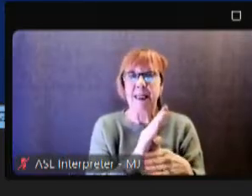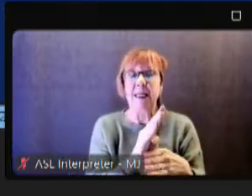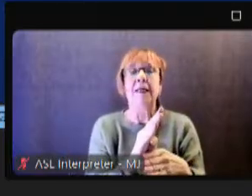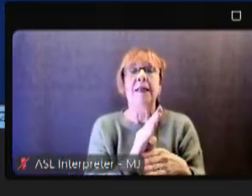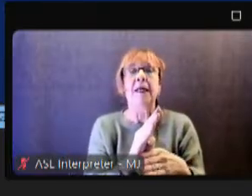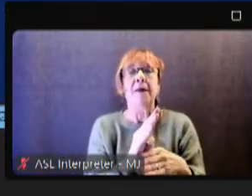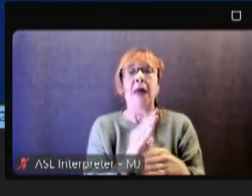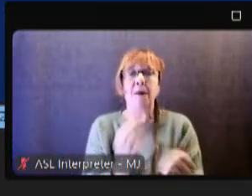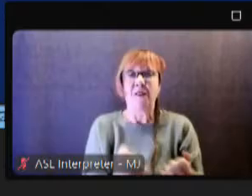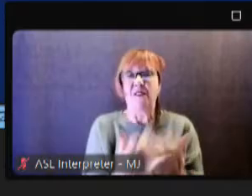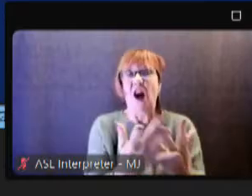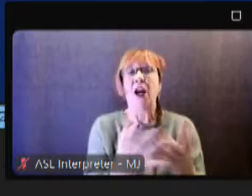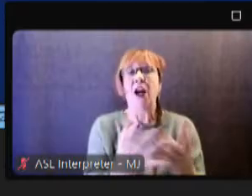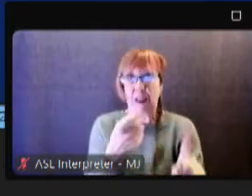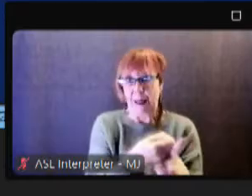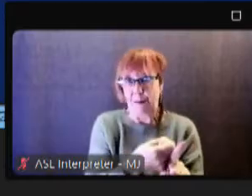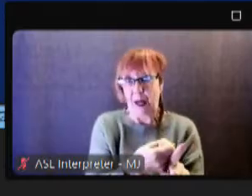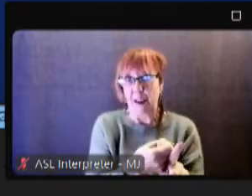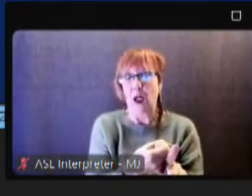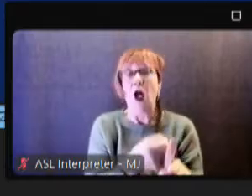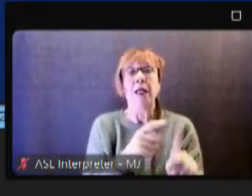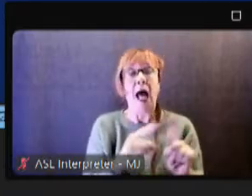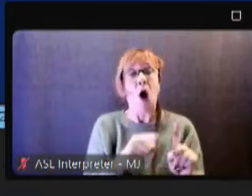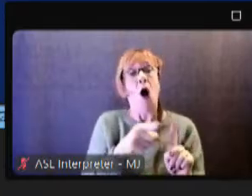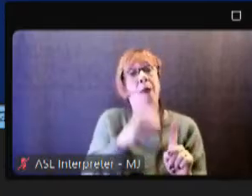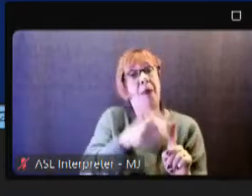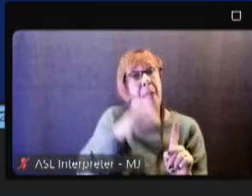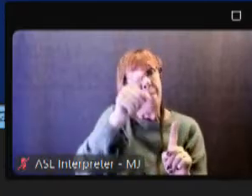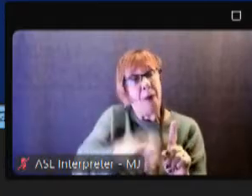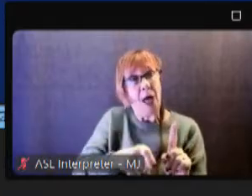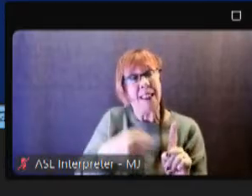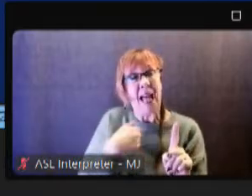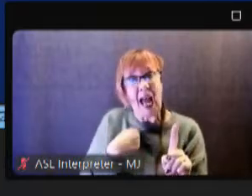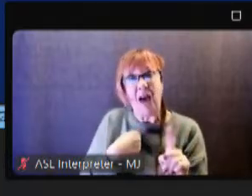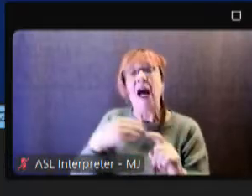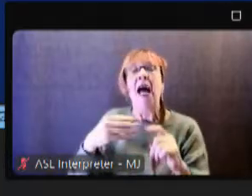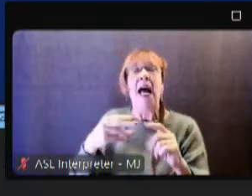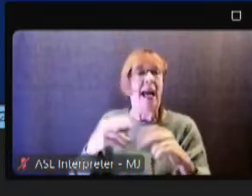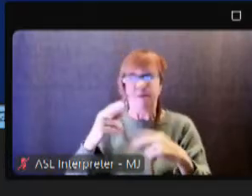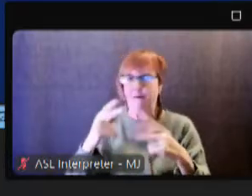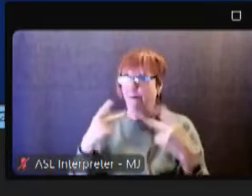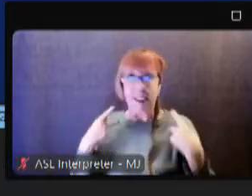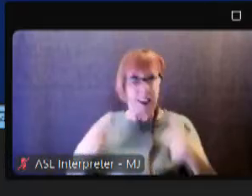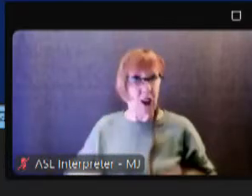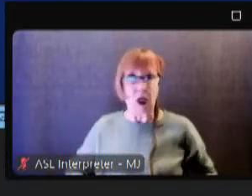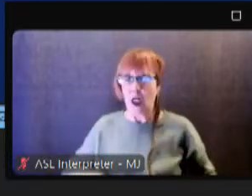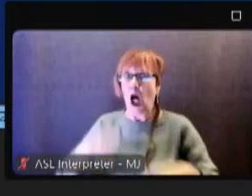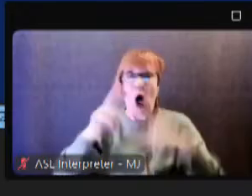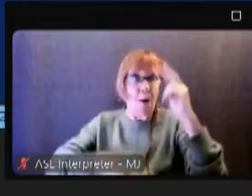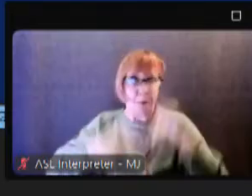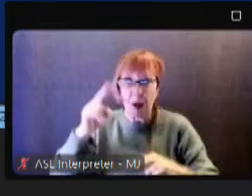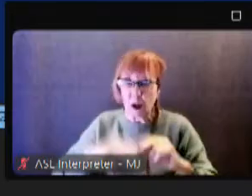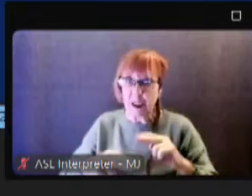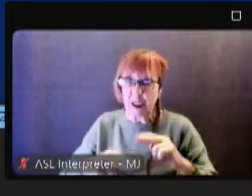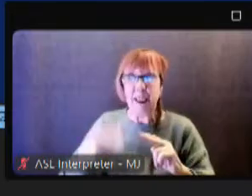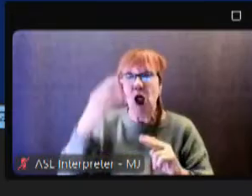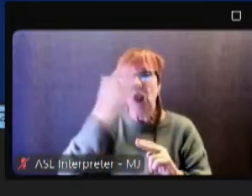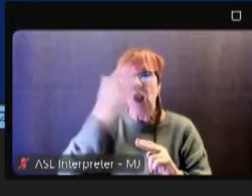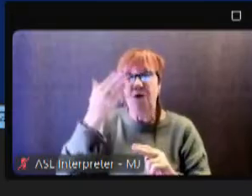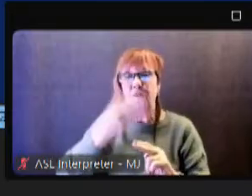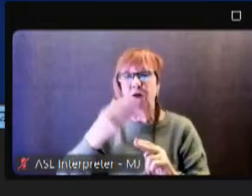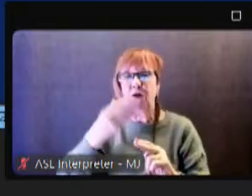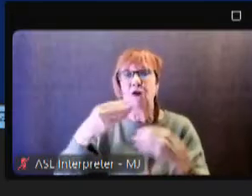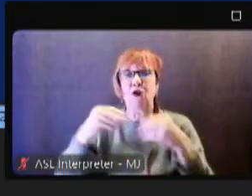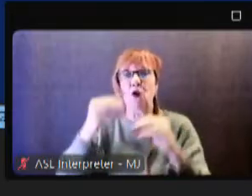must operate a public-facing physical storefront located in unincorporated areas, zip codes 91101